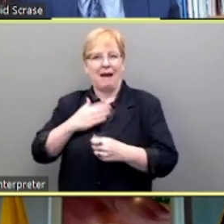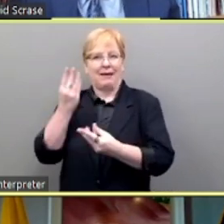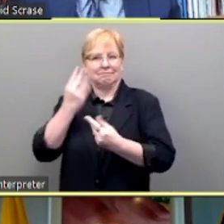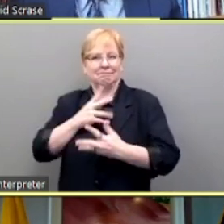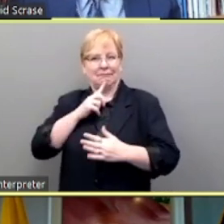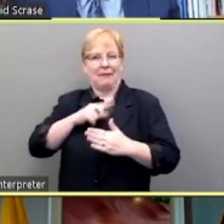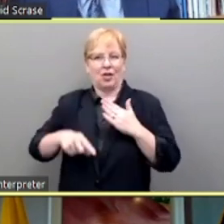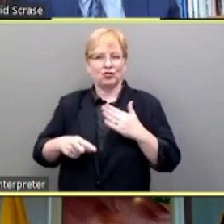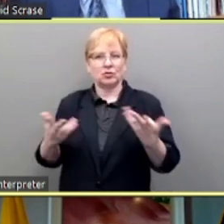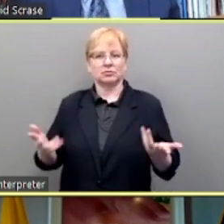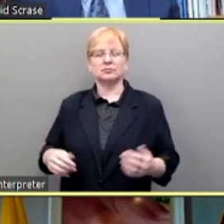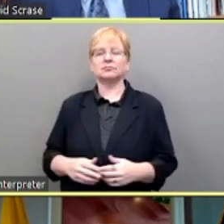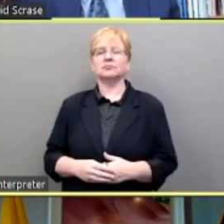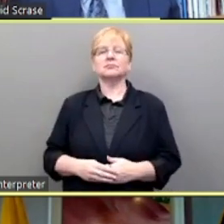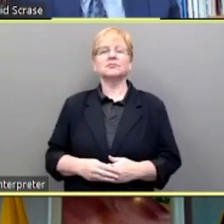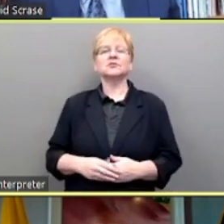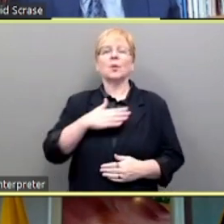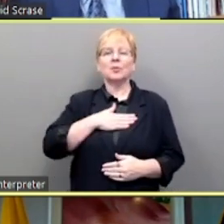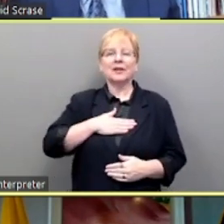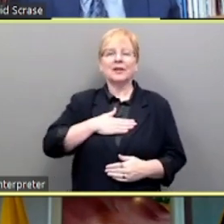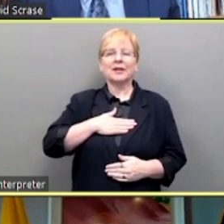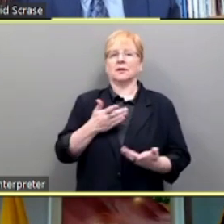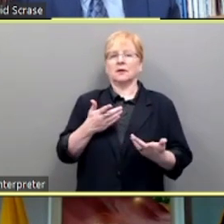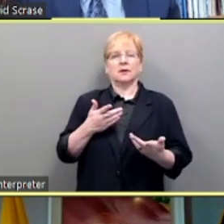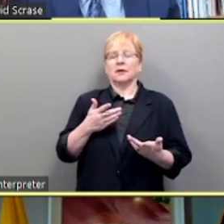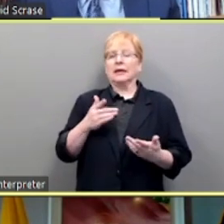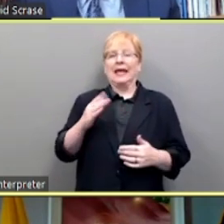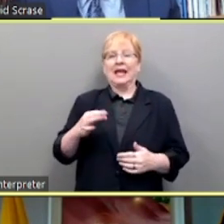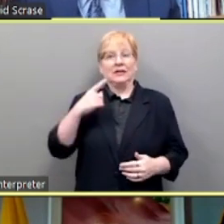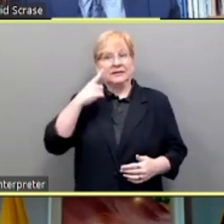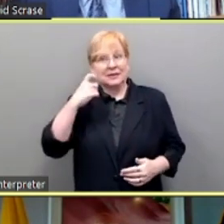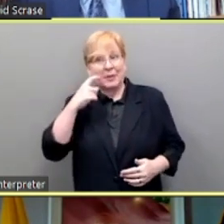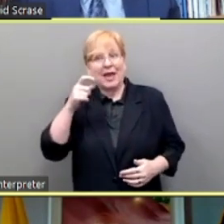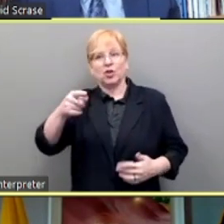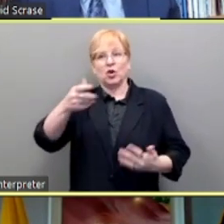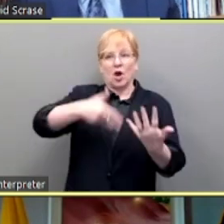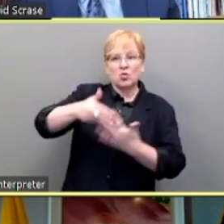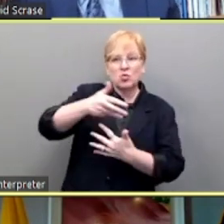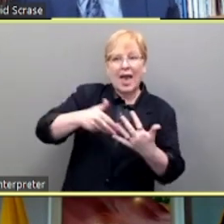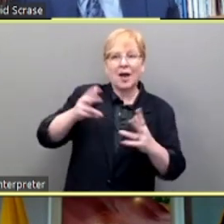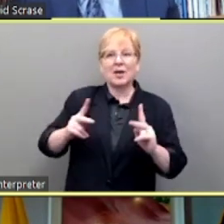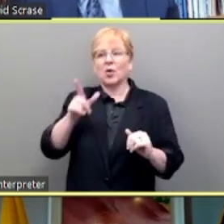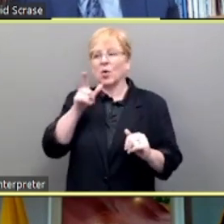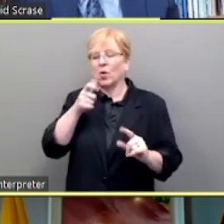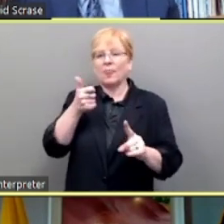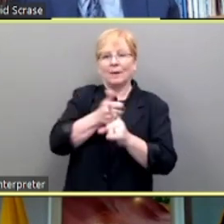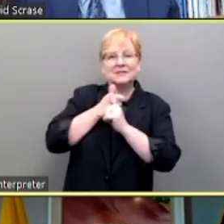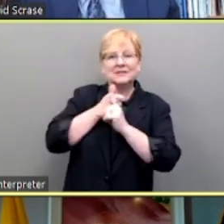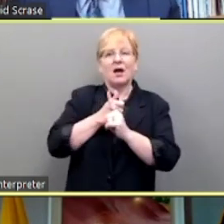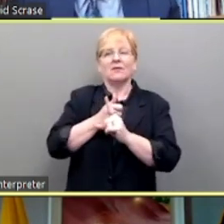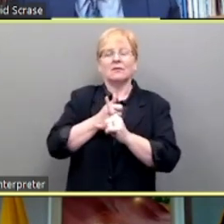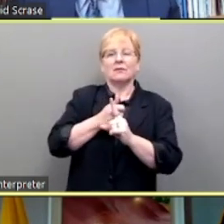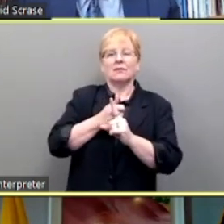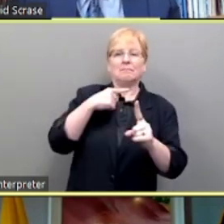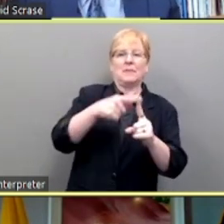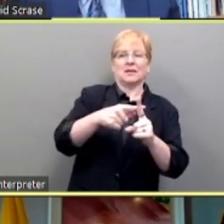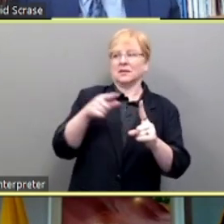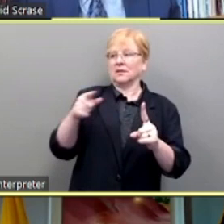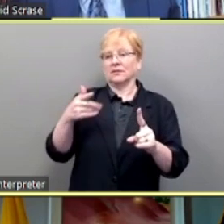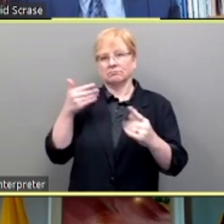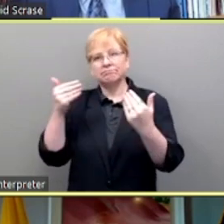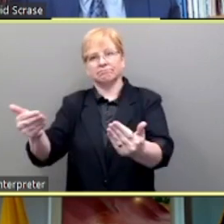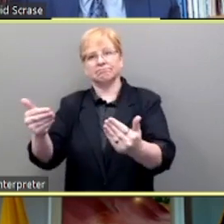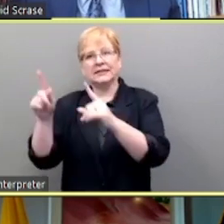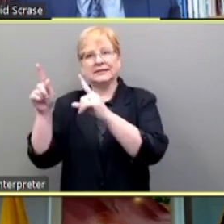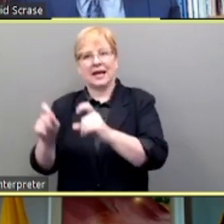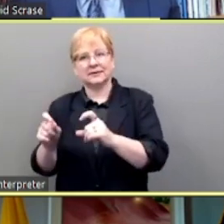that require it, and don't put it off. So many people these days now in intensive care units and hospital beds that